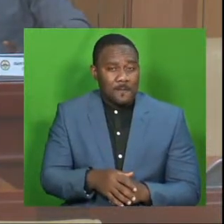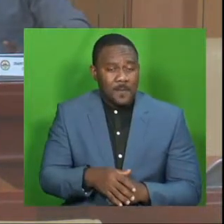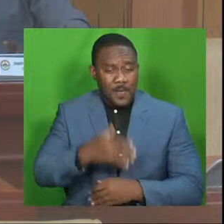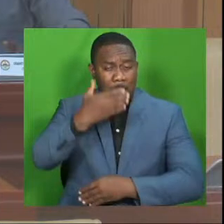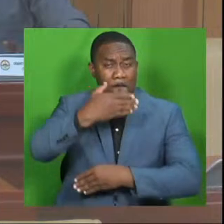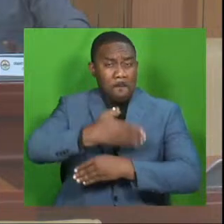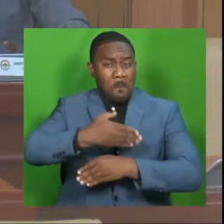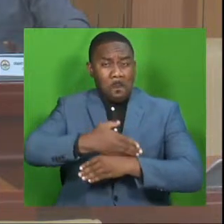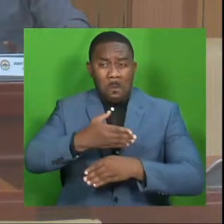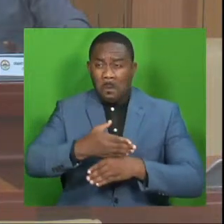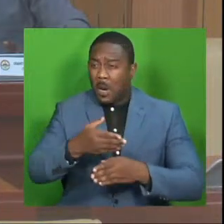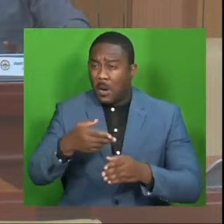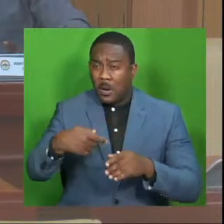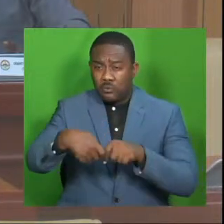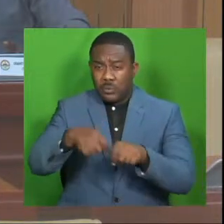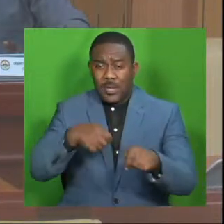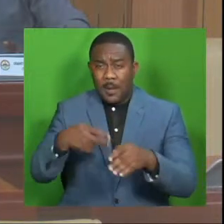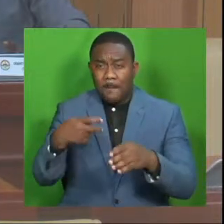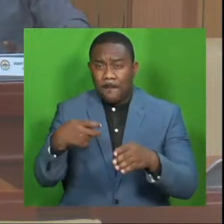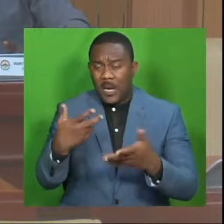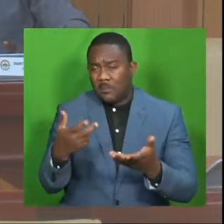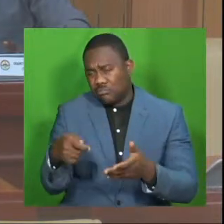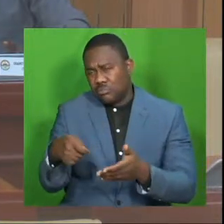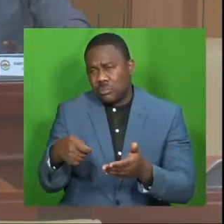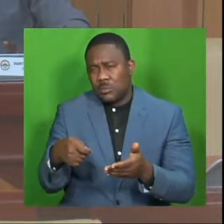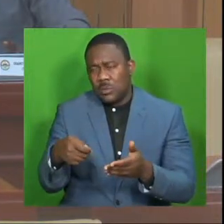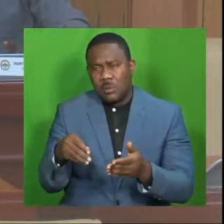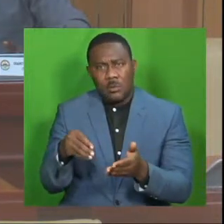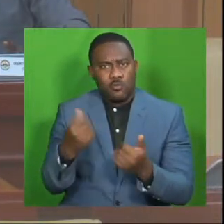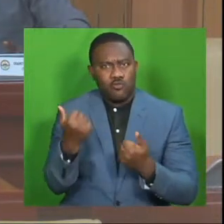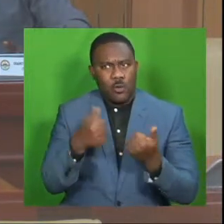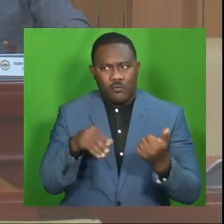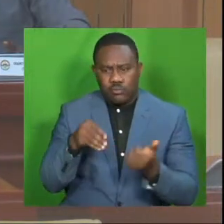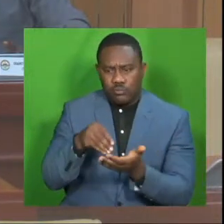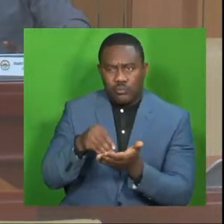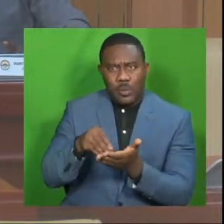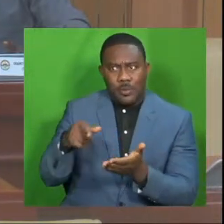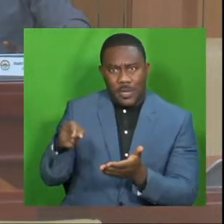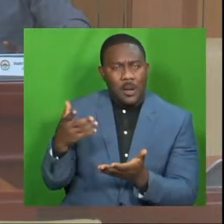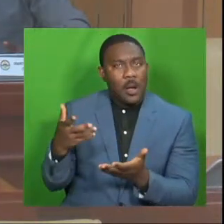Speaker, you saw what happened. Because these toll booths are manned by